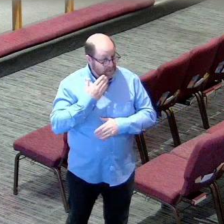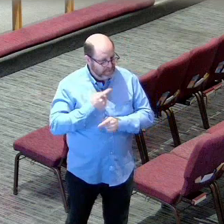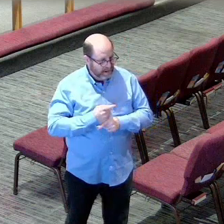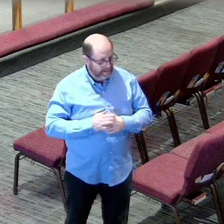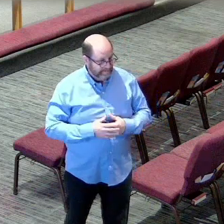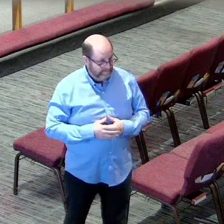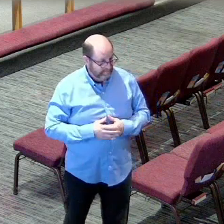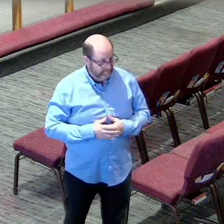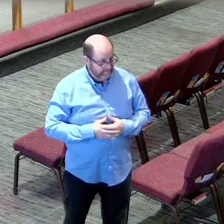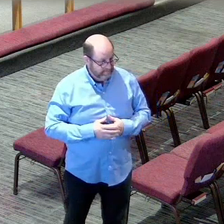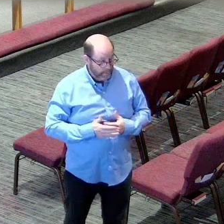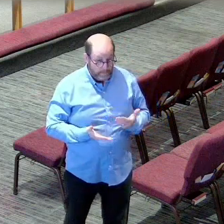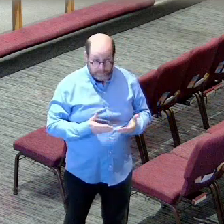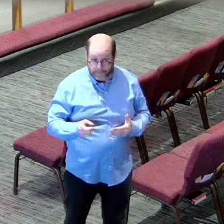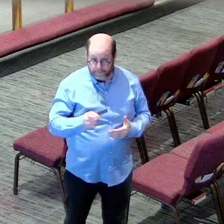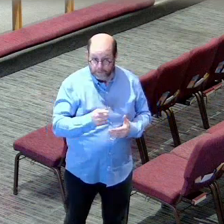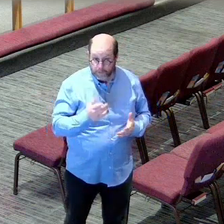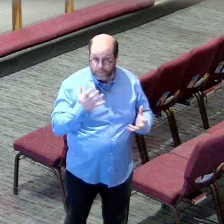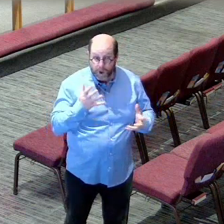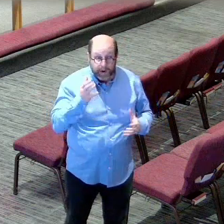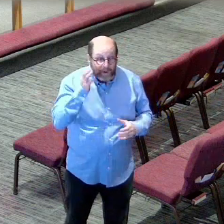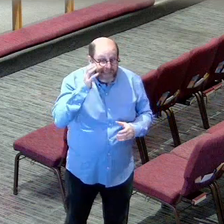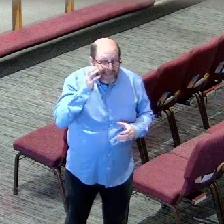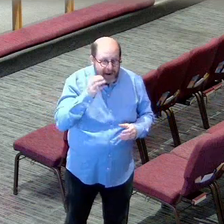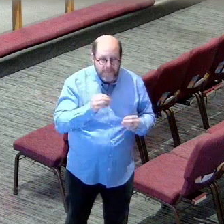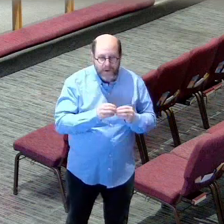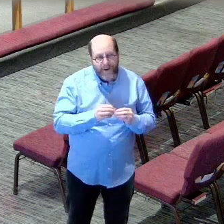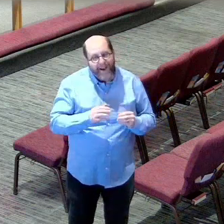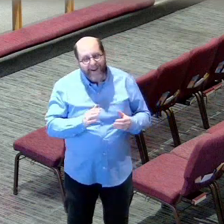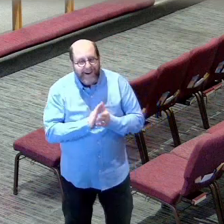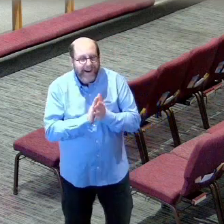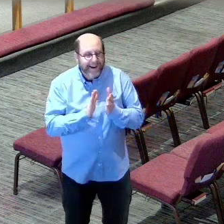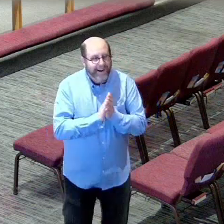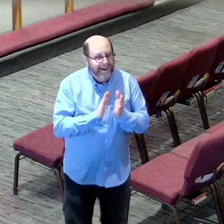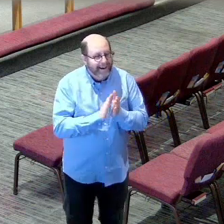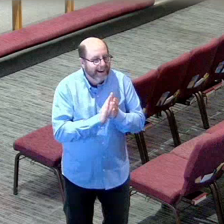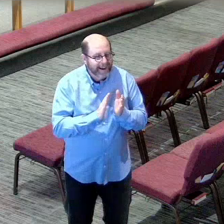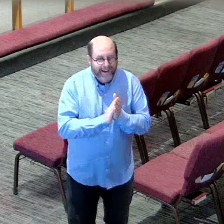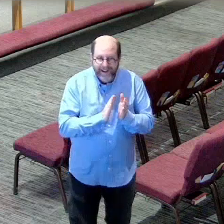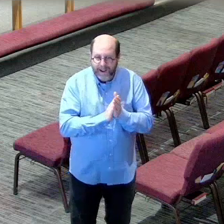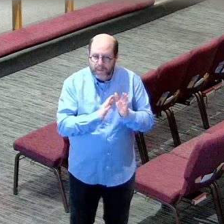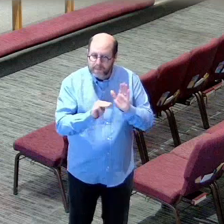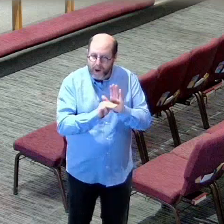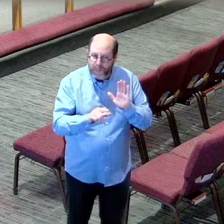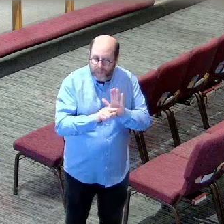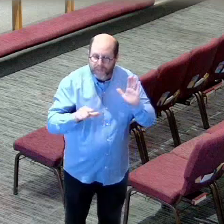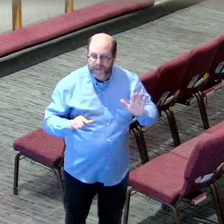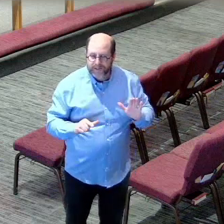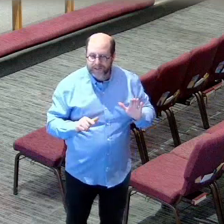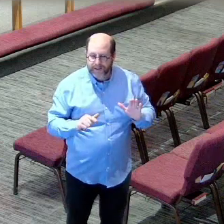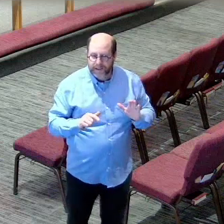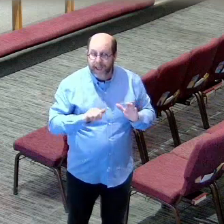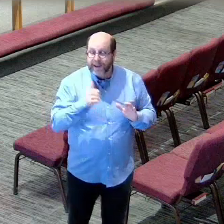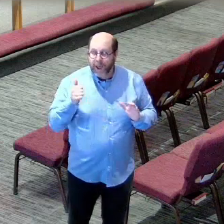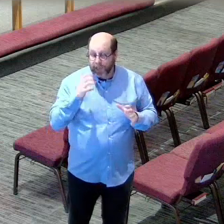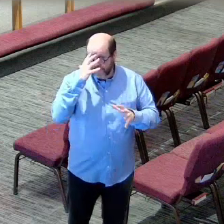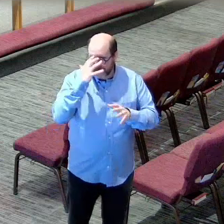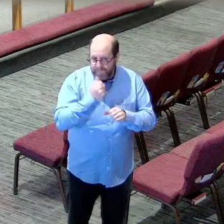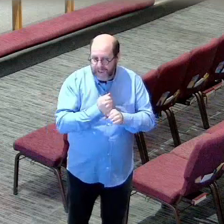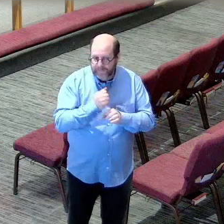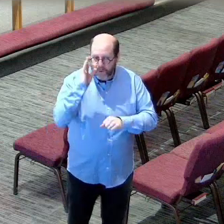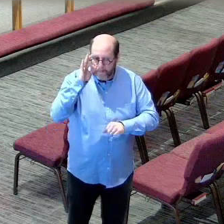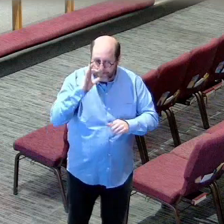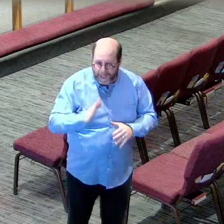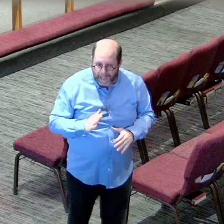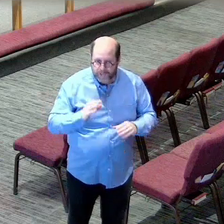Perhaps you had hoped to hear more praises about Martin Luther in this sermon and many other faithful pastors and